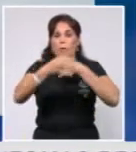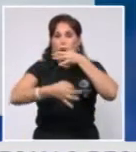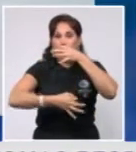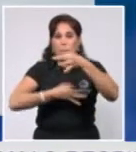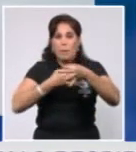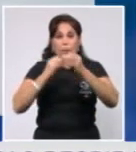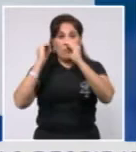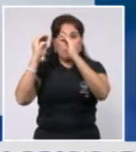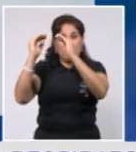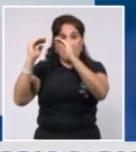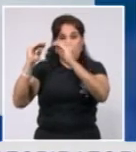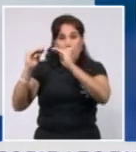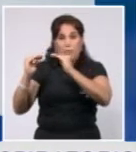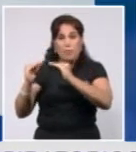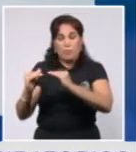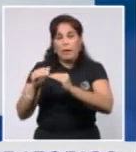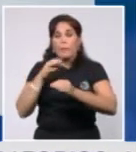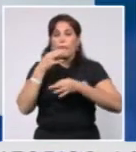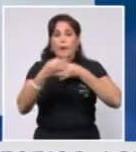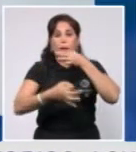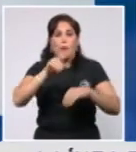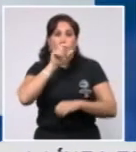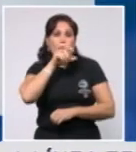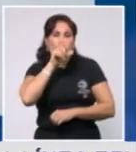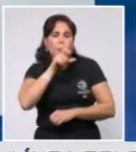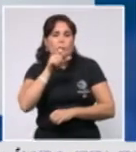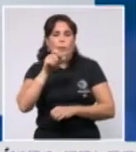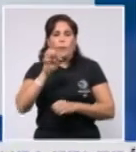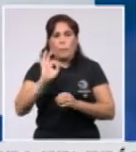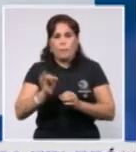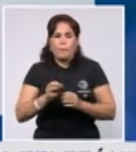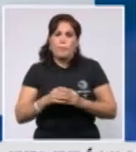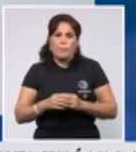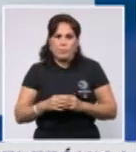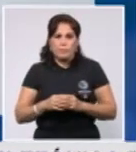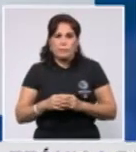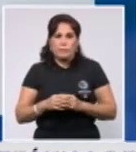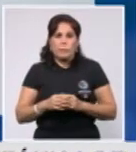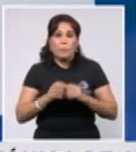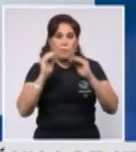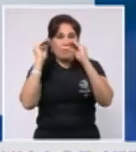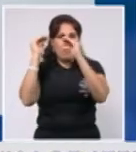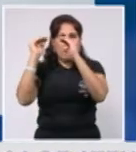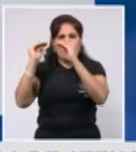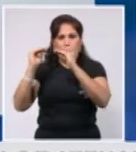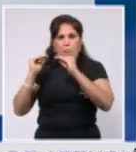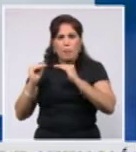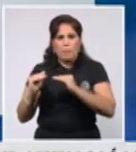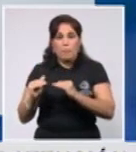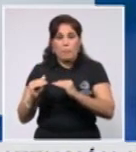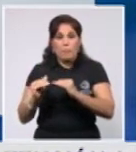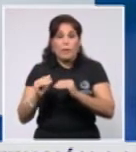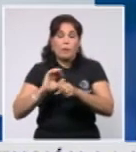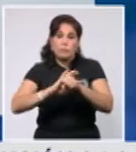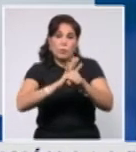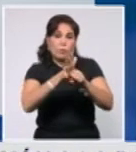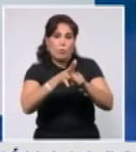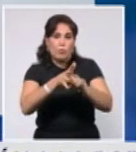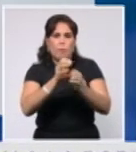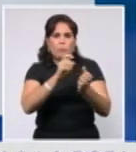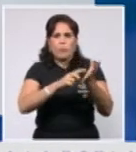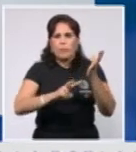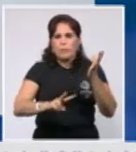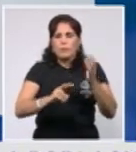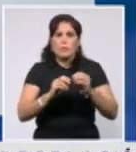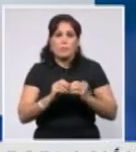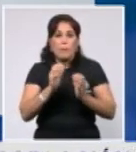to the municipality of Caimito. The case from Sancti Spiritus belongs to Yaguajay. The